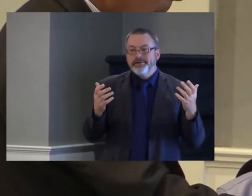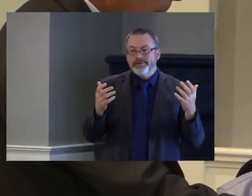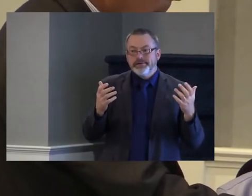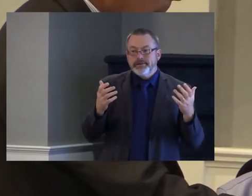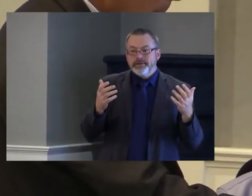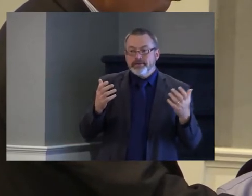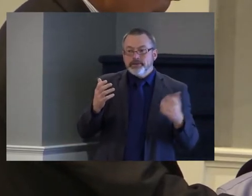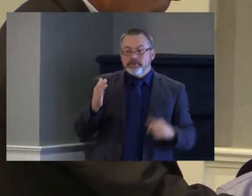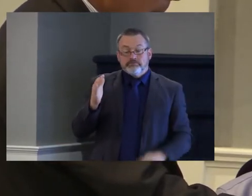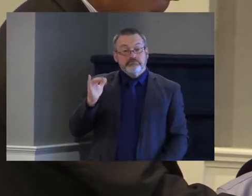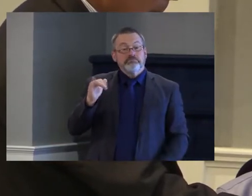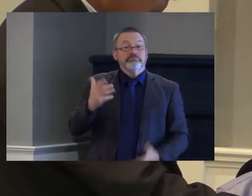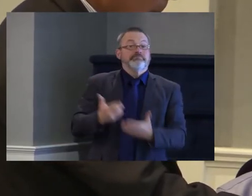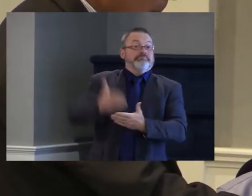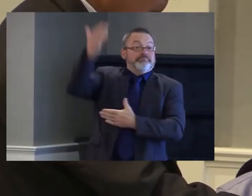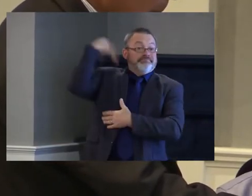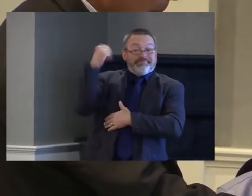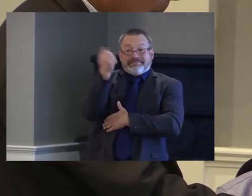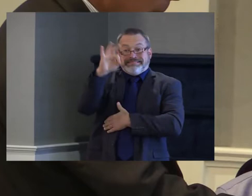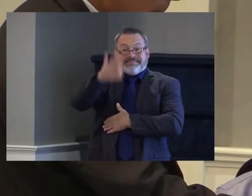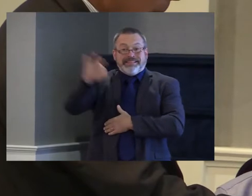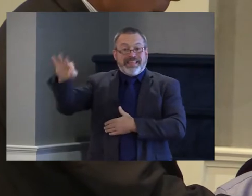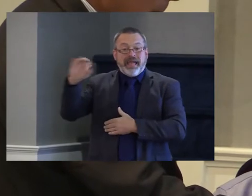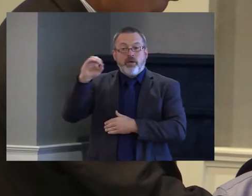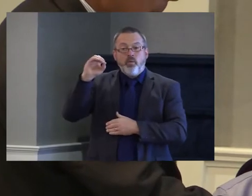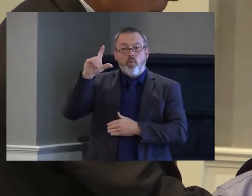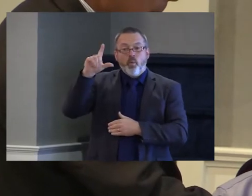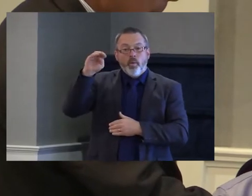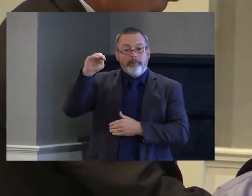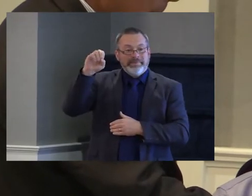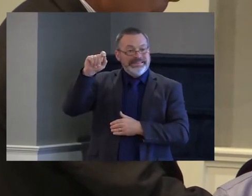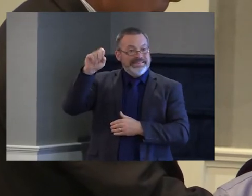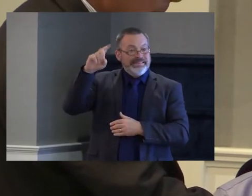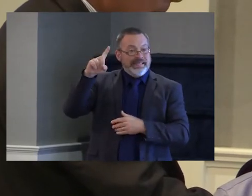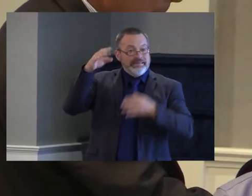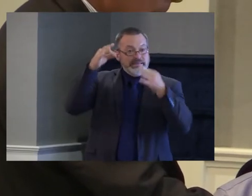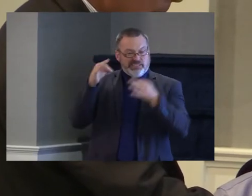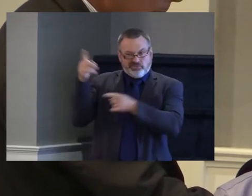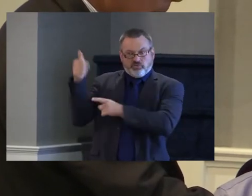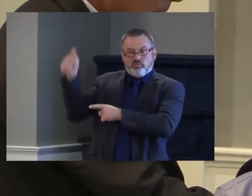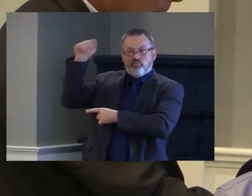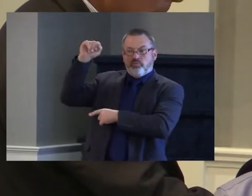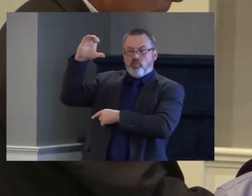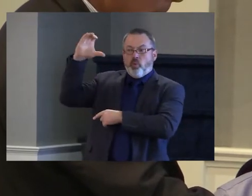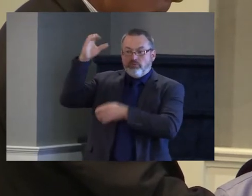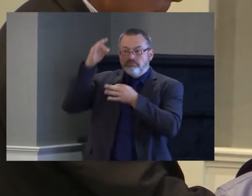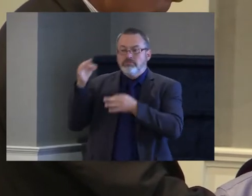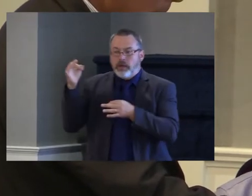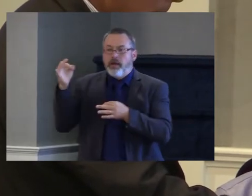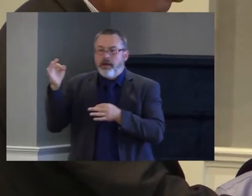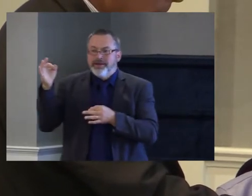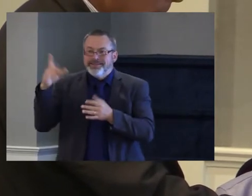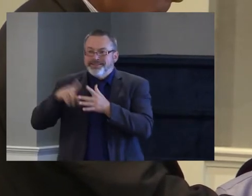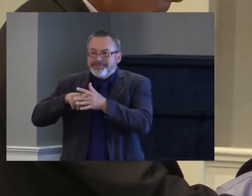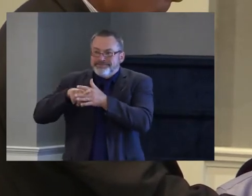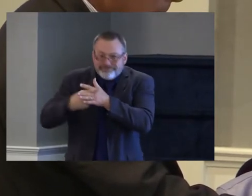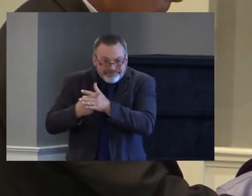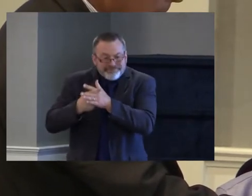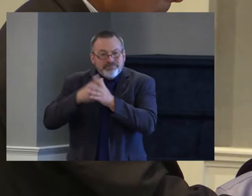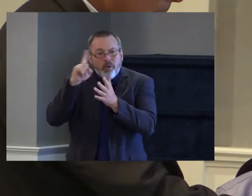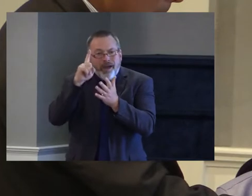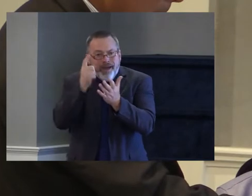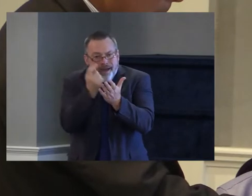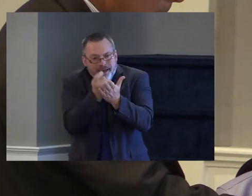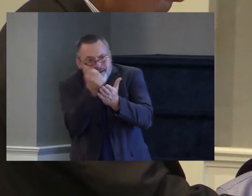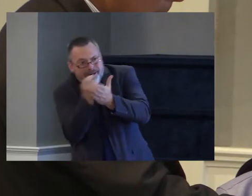the institutional bias still present in the Medicaid system, and that people with disabilities have the choice to access fully funded